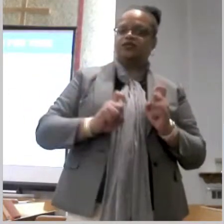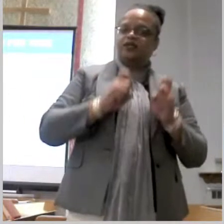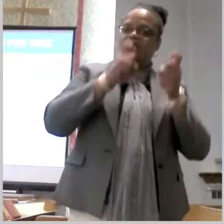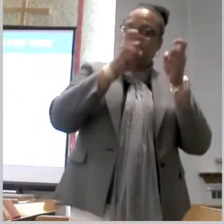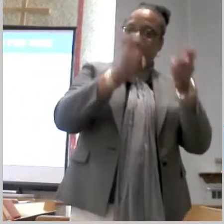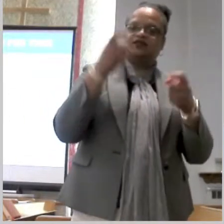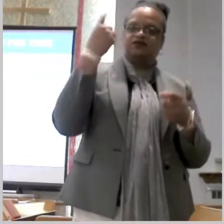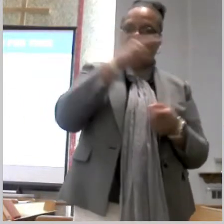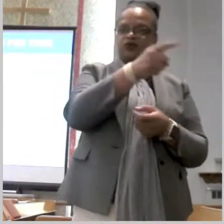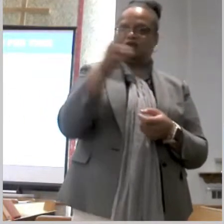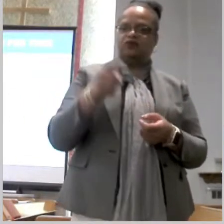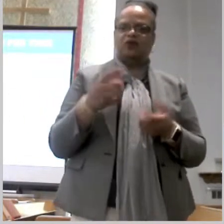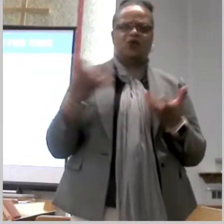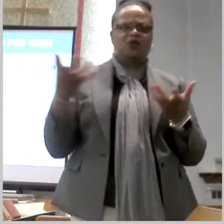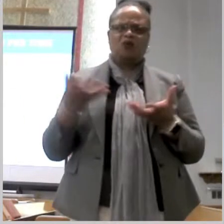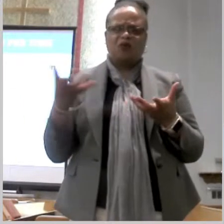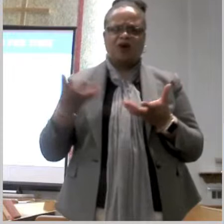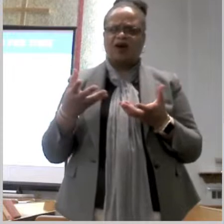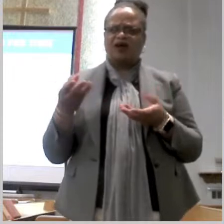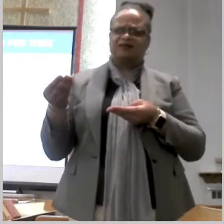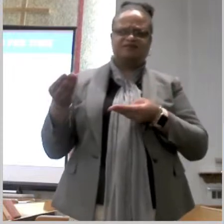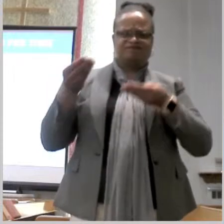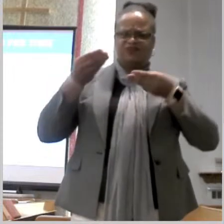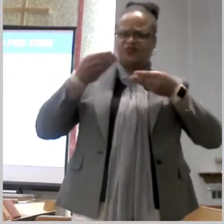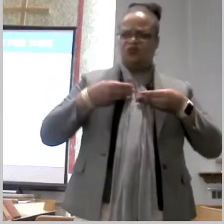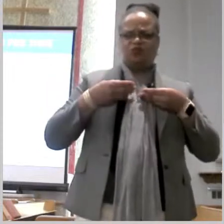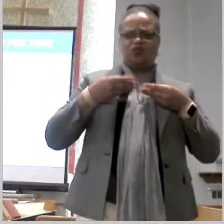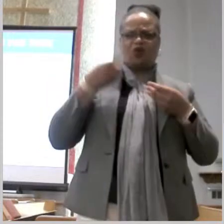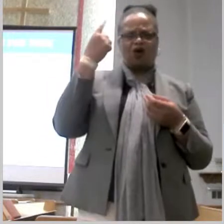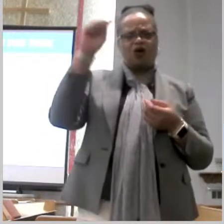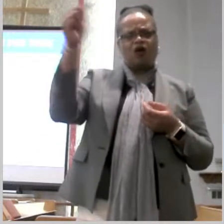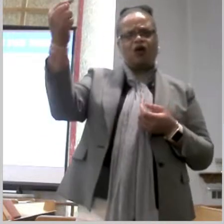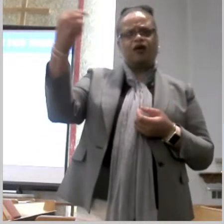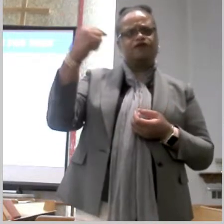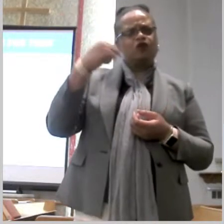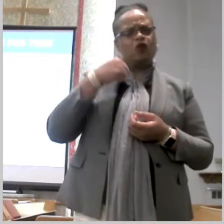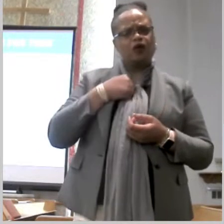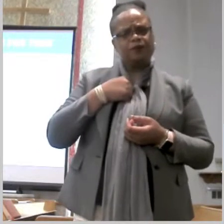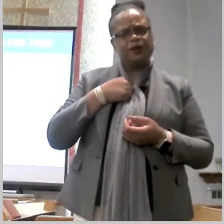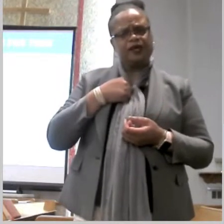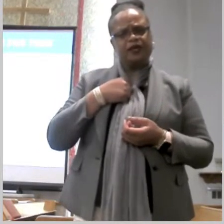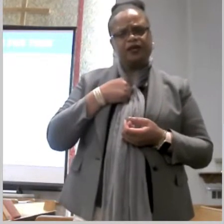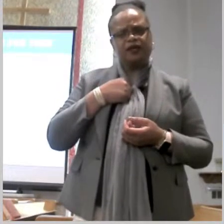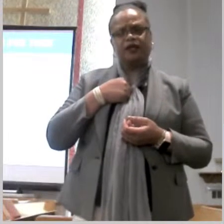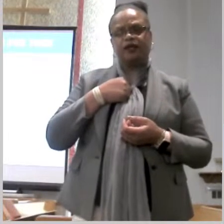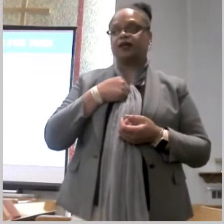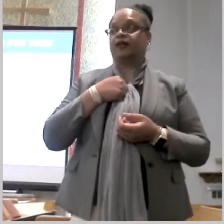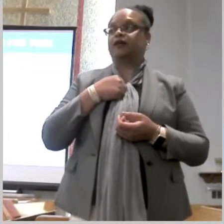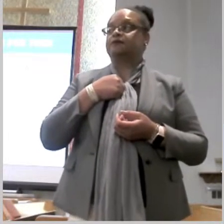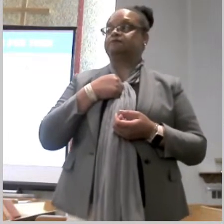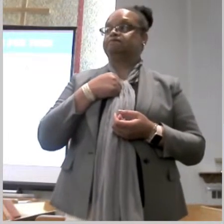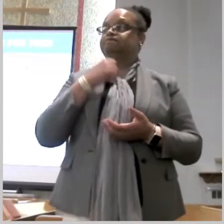I bring rich gifts to thee. What hast thou brought for me?